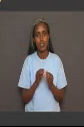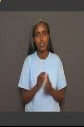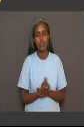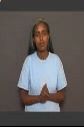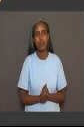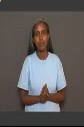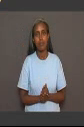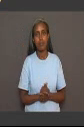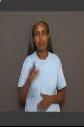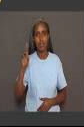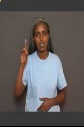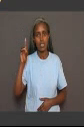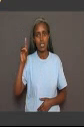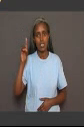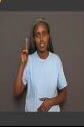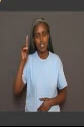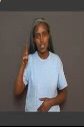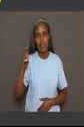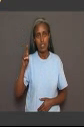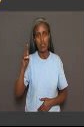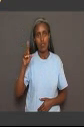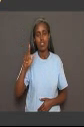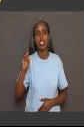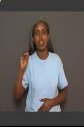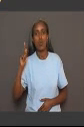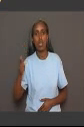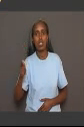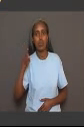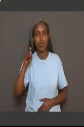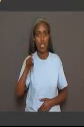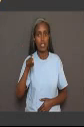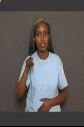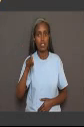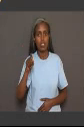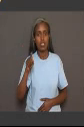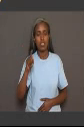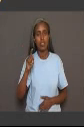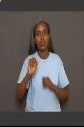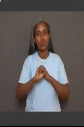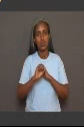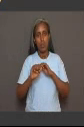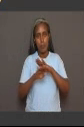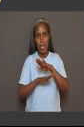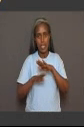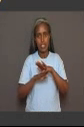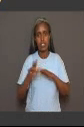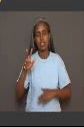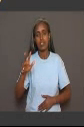The derivative of the logarithm of x to the base